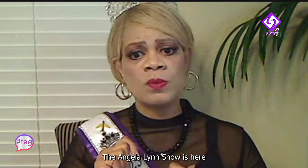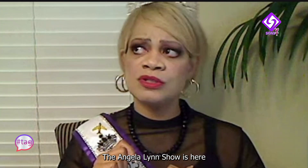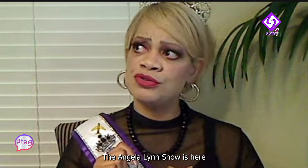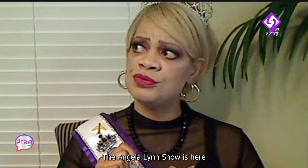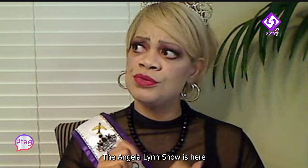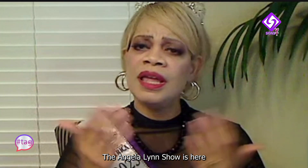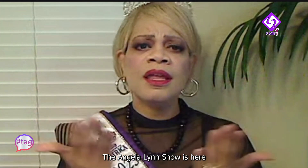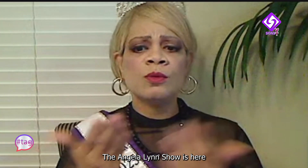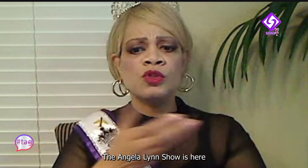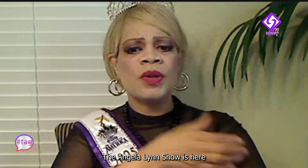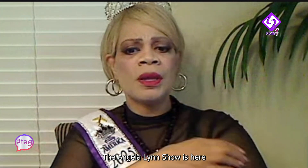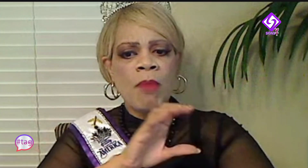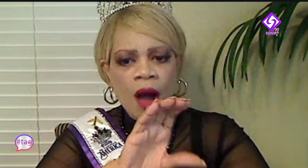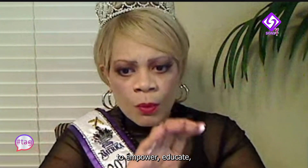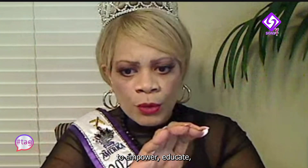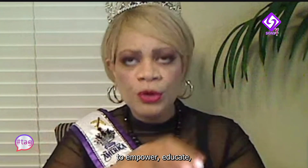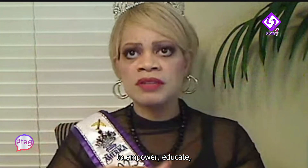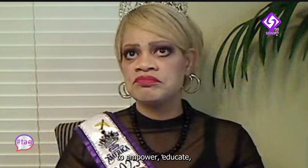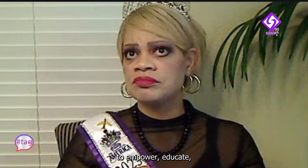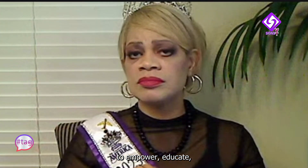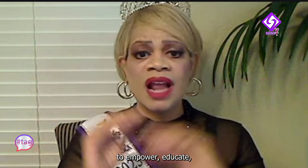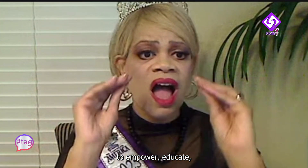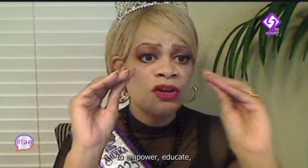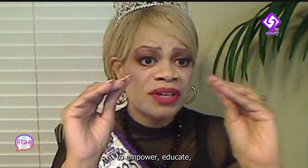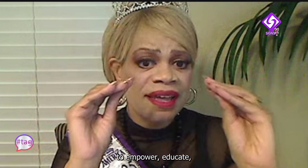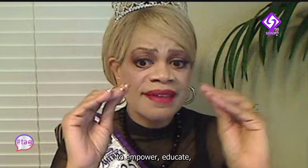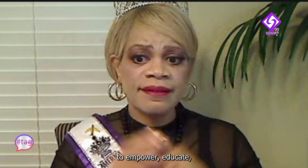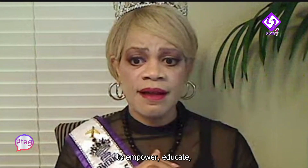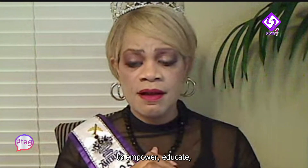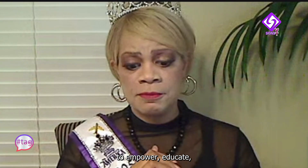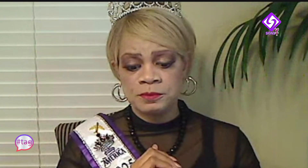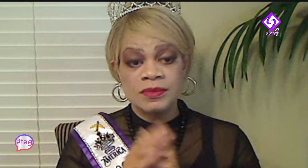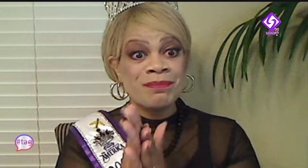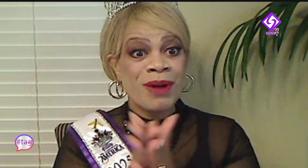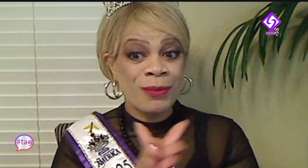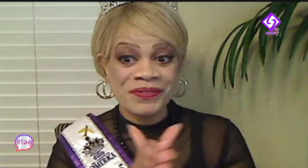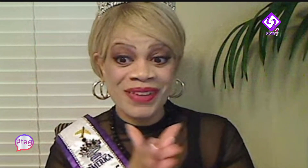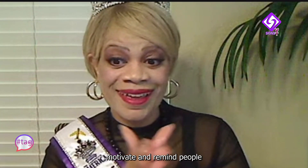The Angela Lynn Show is here to empower, educate,